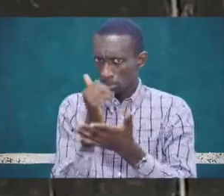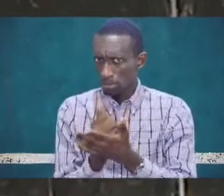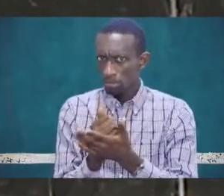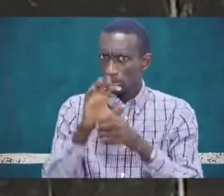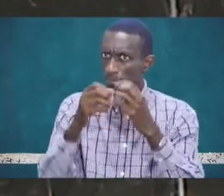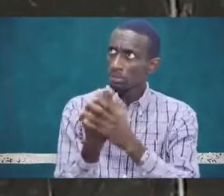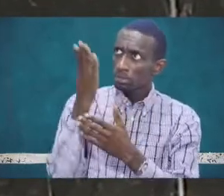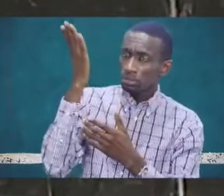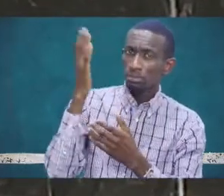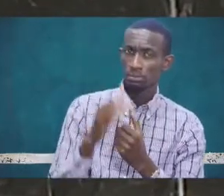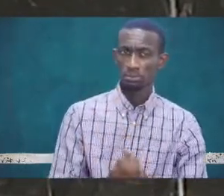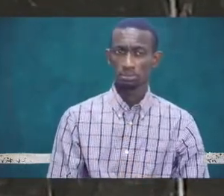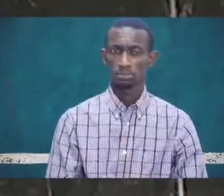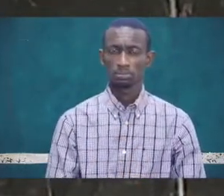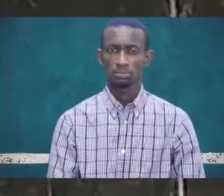product,